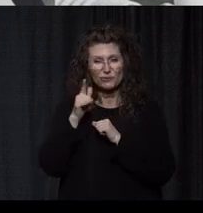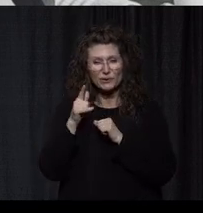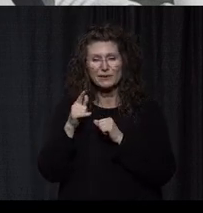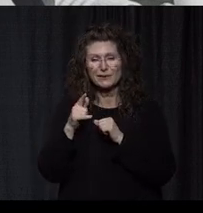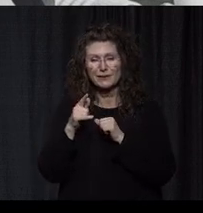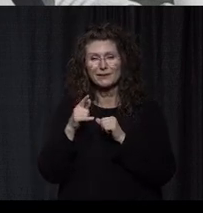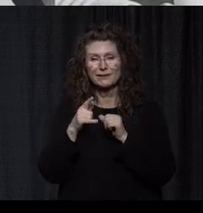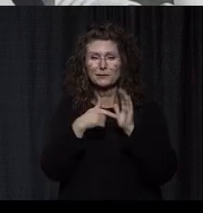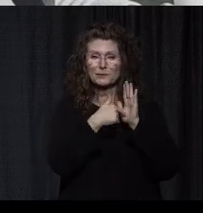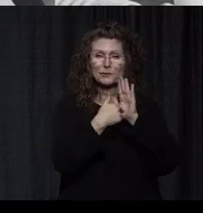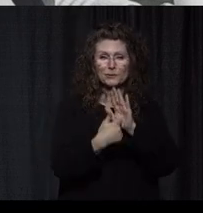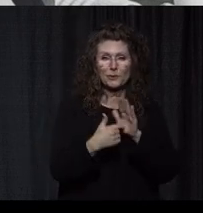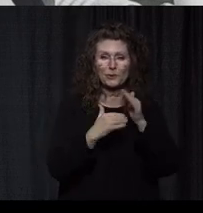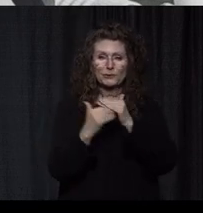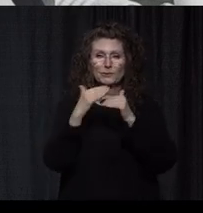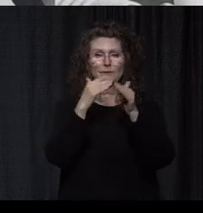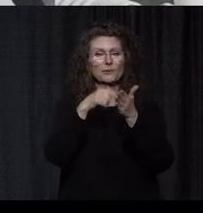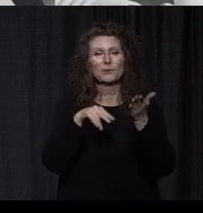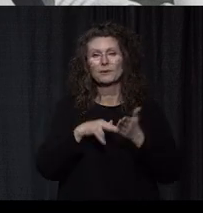intersectionality.